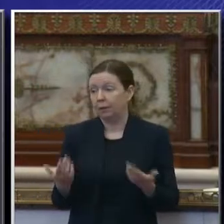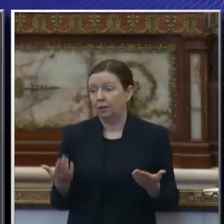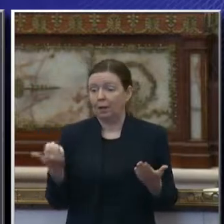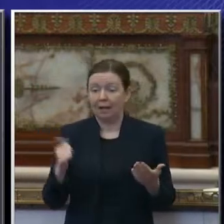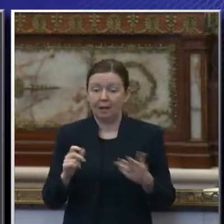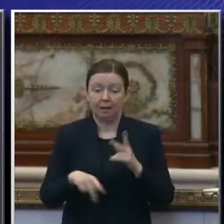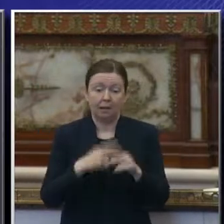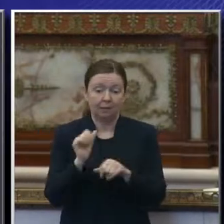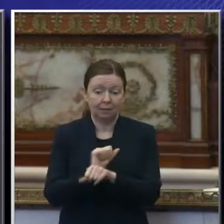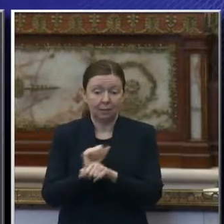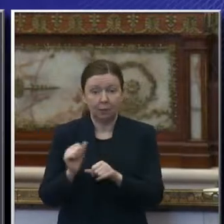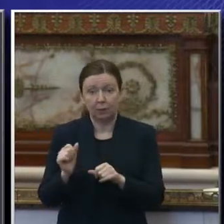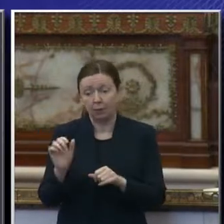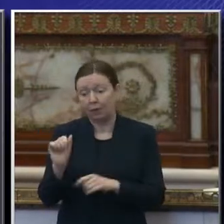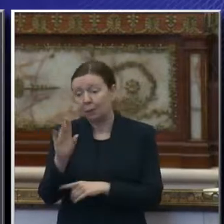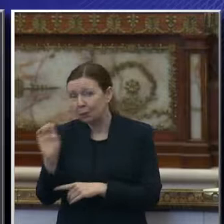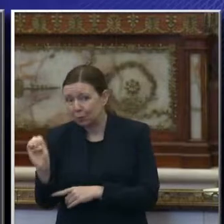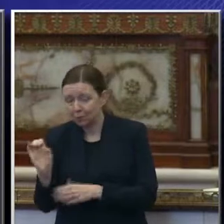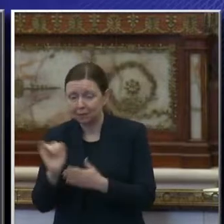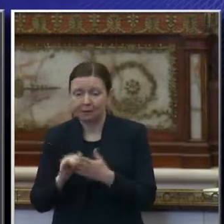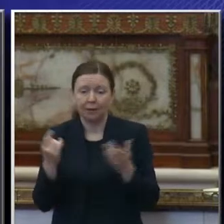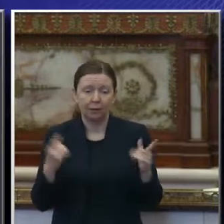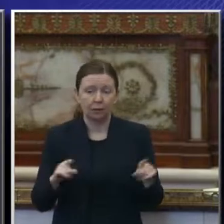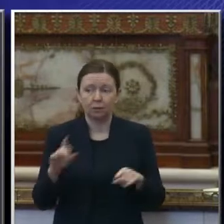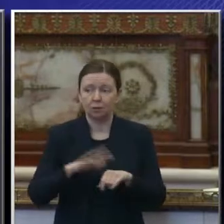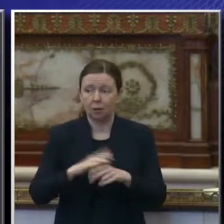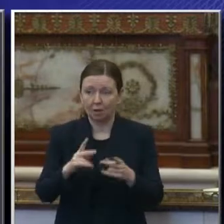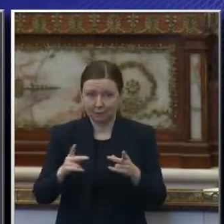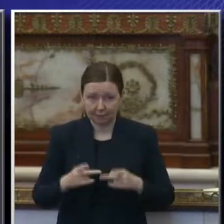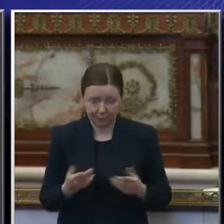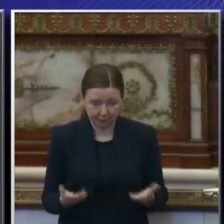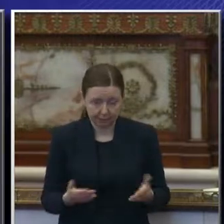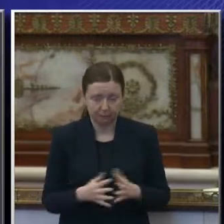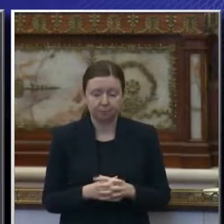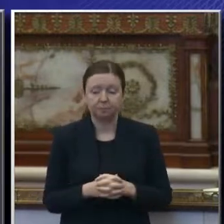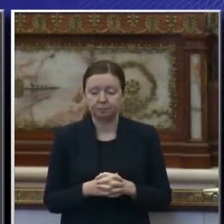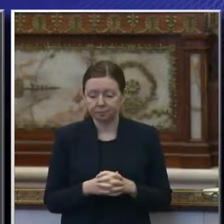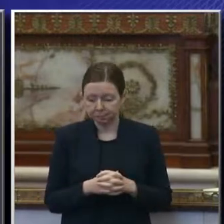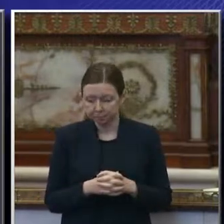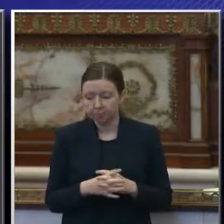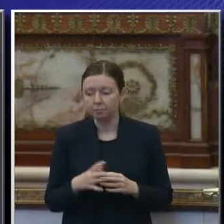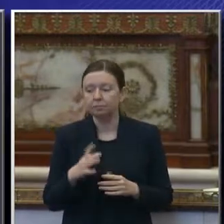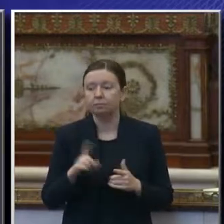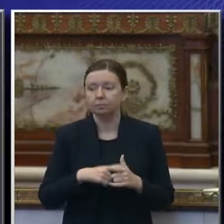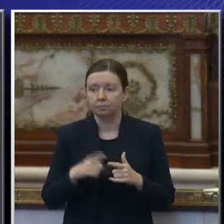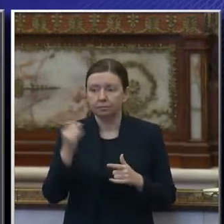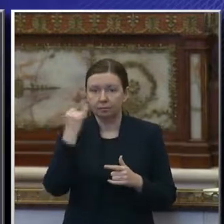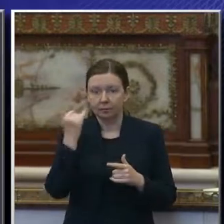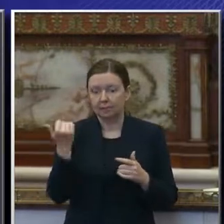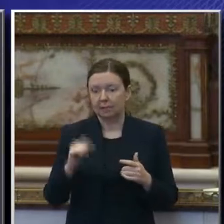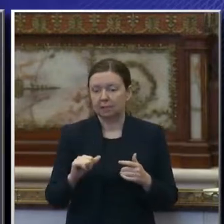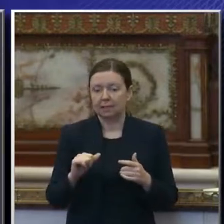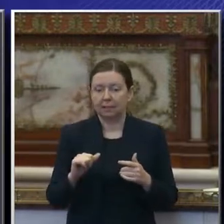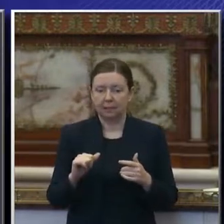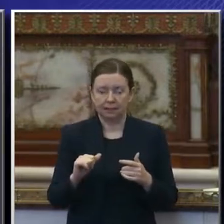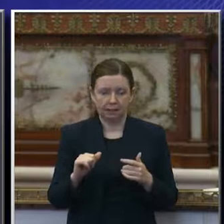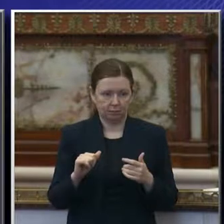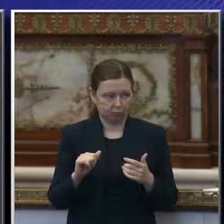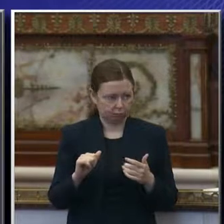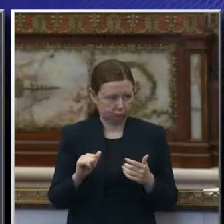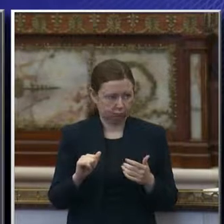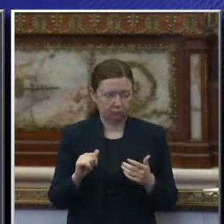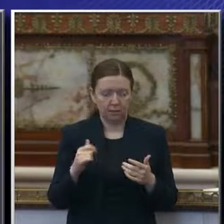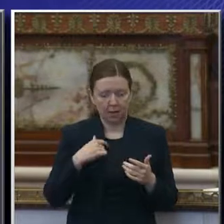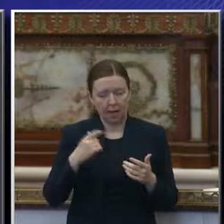kind of labor abuses that might occur on site, and then whether there are any clawbacks that are in place. Now, granted,